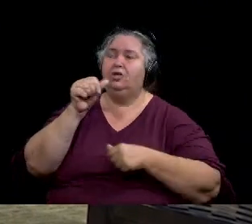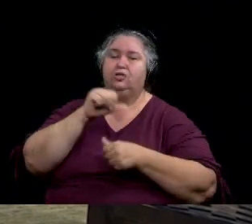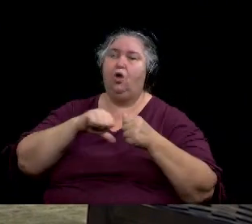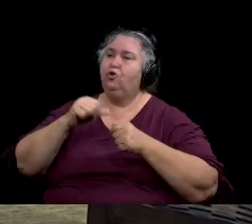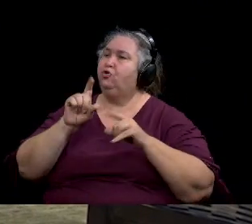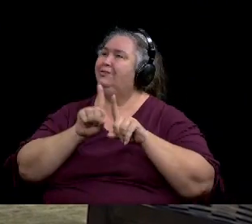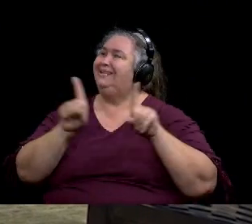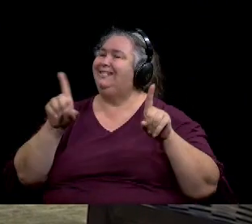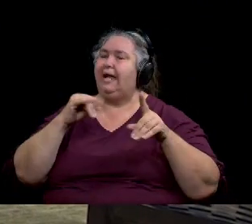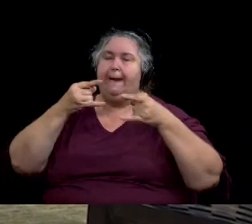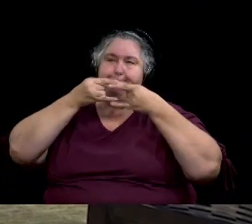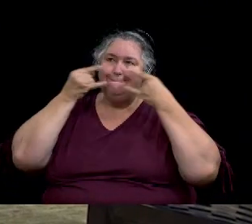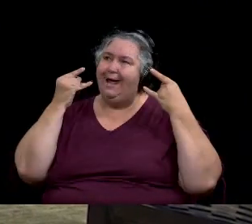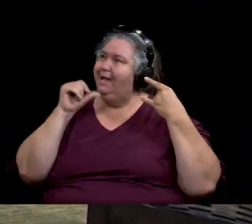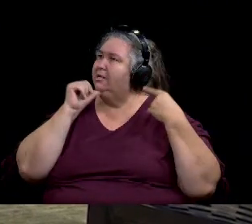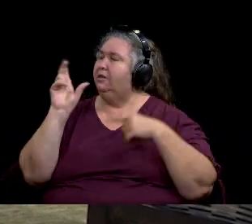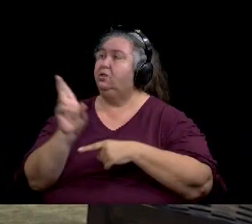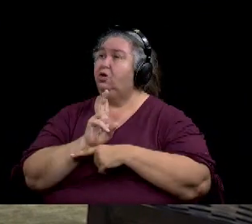problem?